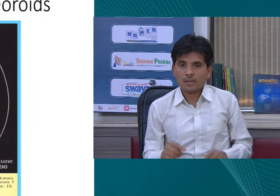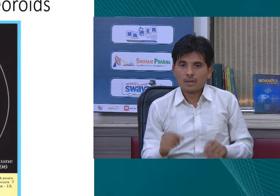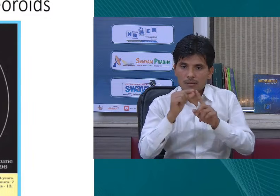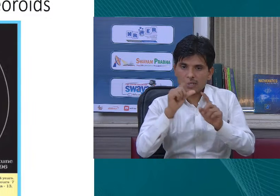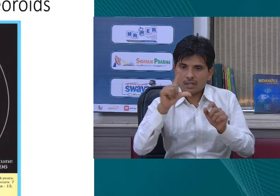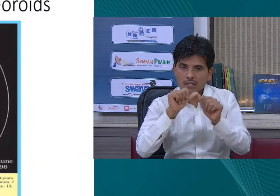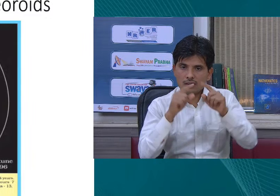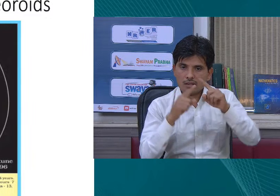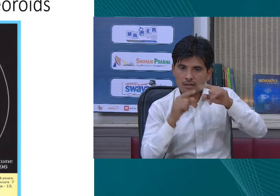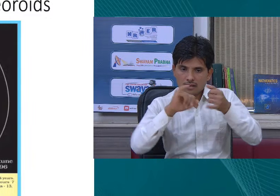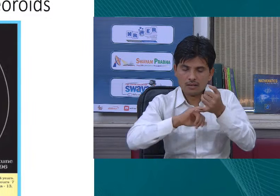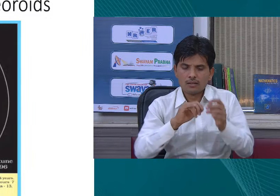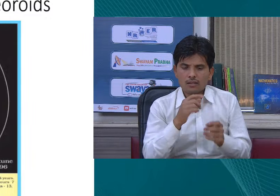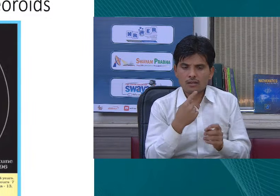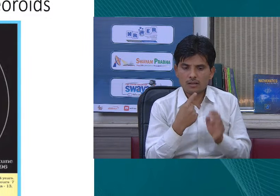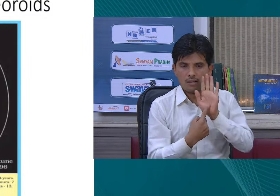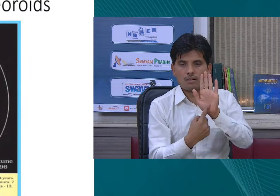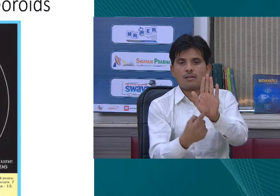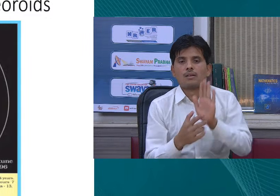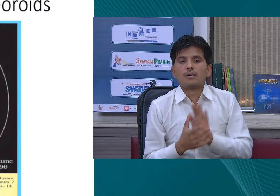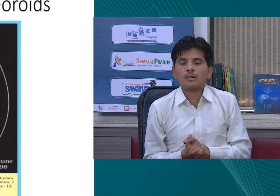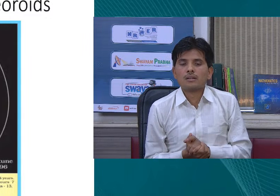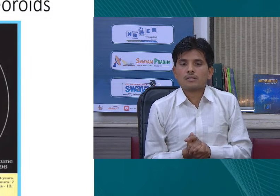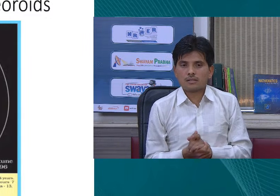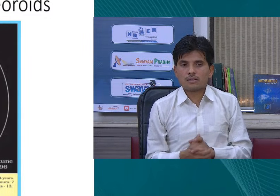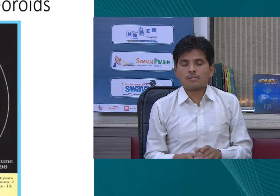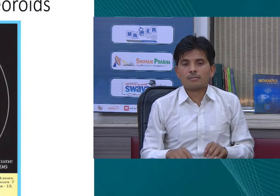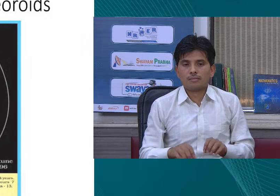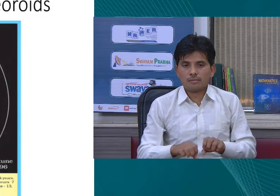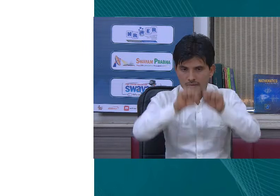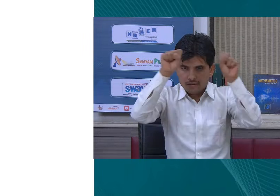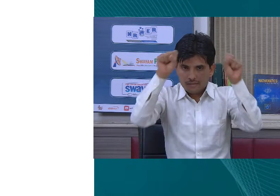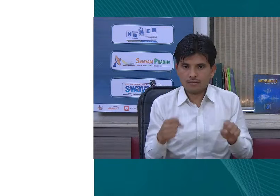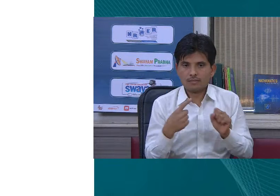planet that is present in the solar system.